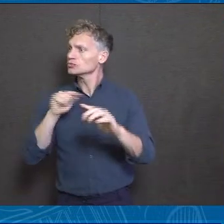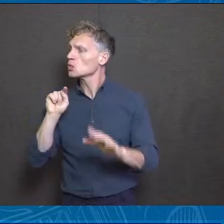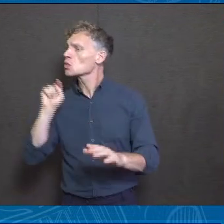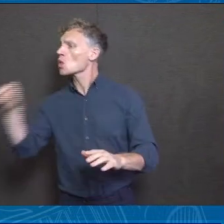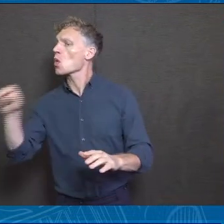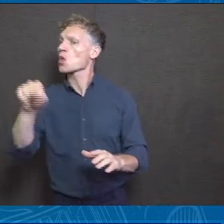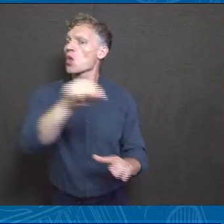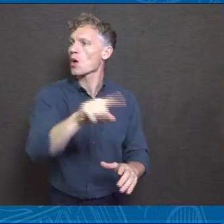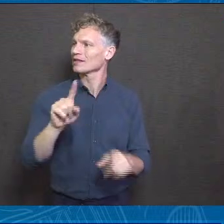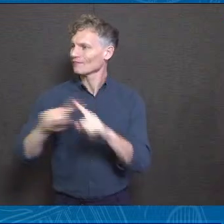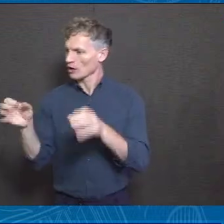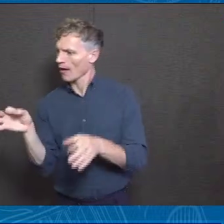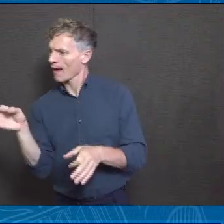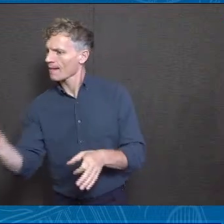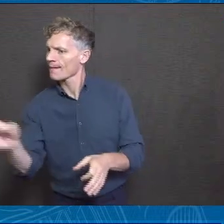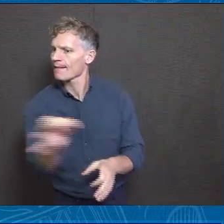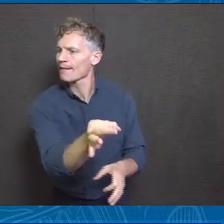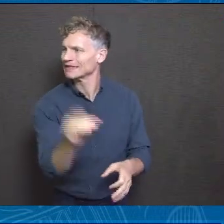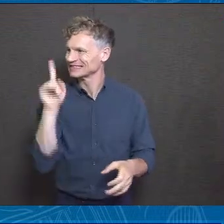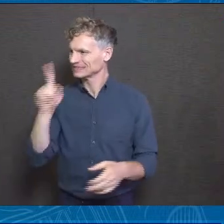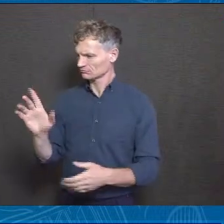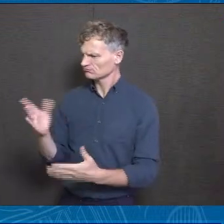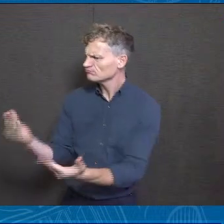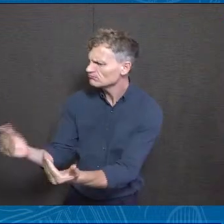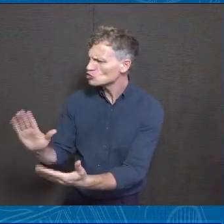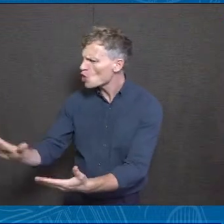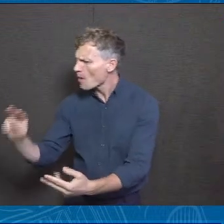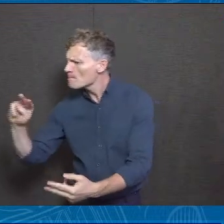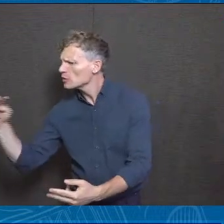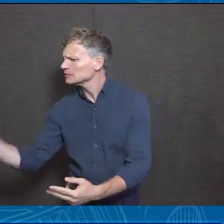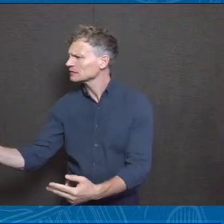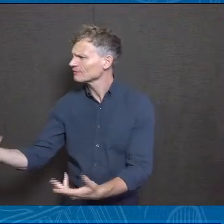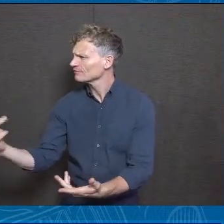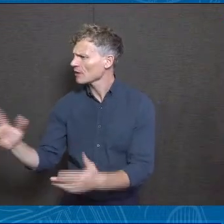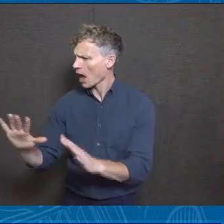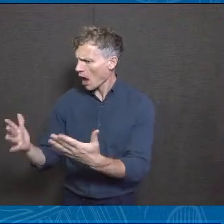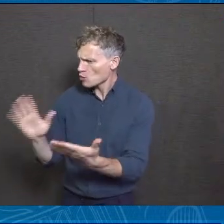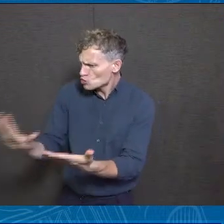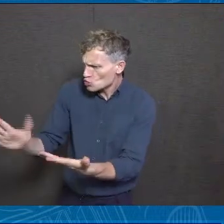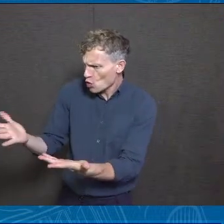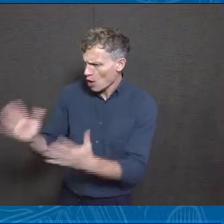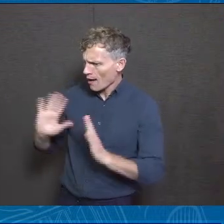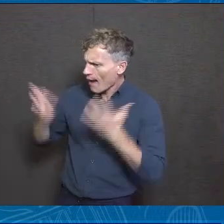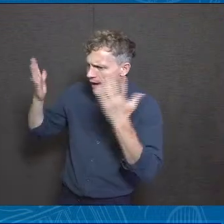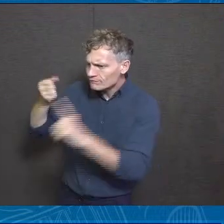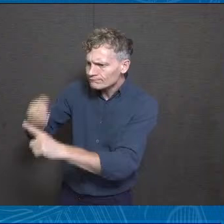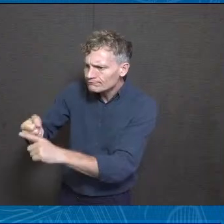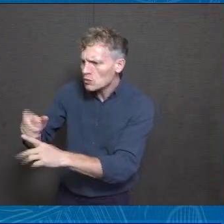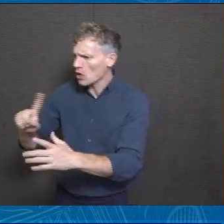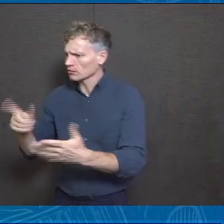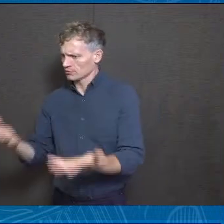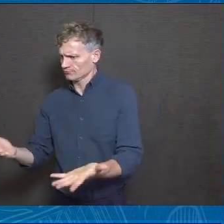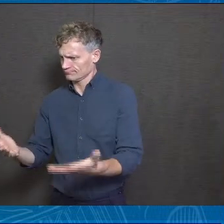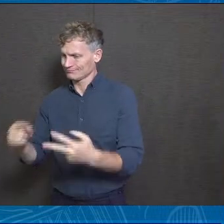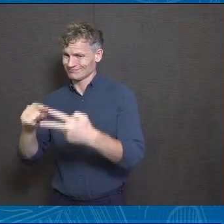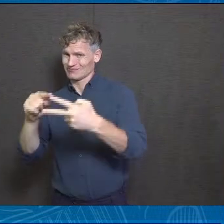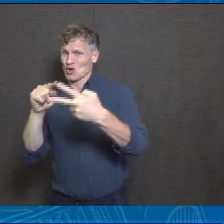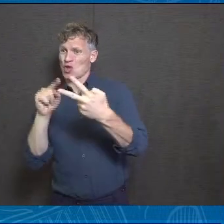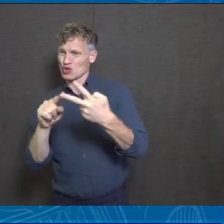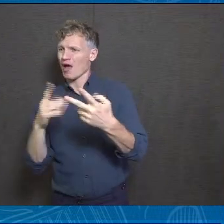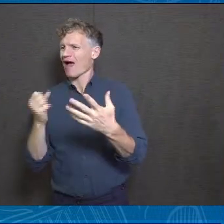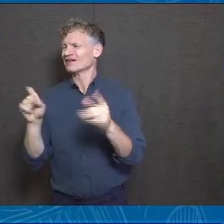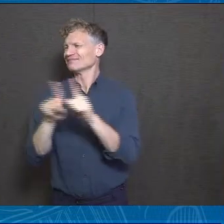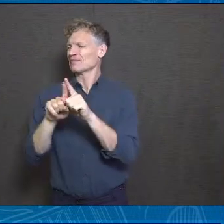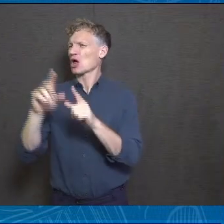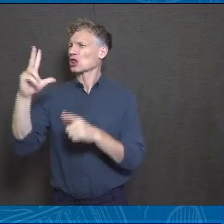flood and what is the actual impact on the ground. The other important thing is the participatory 3D model,